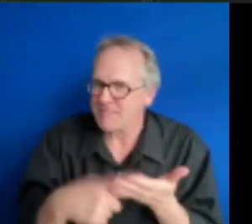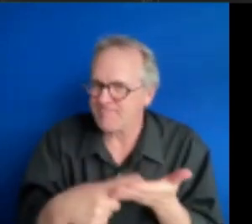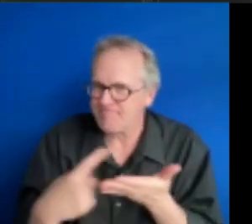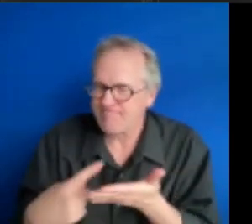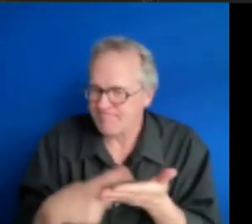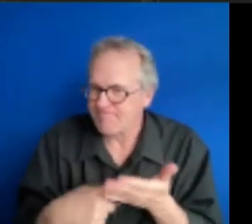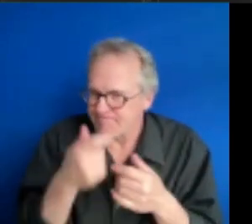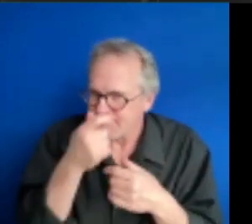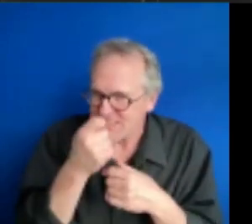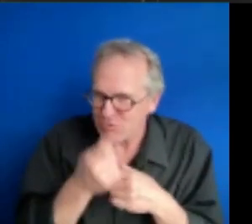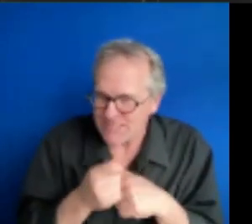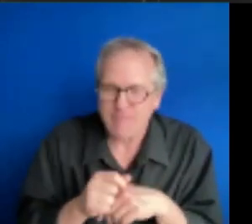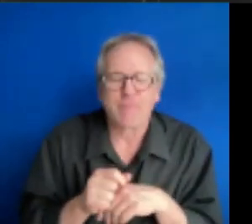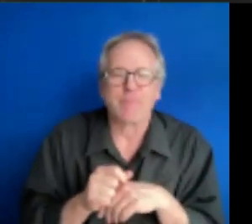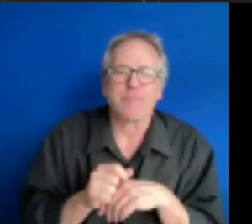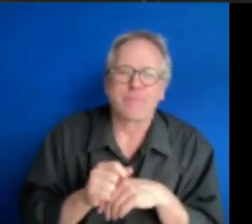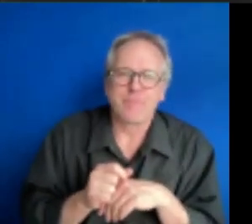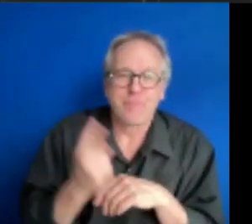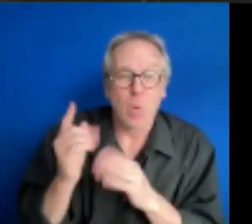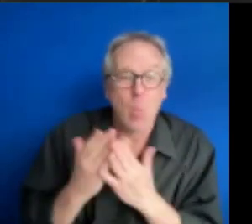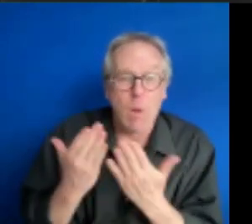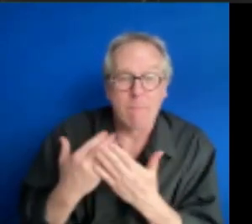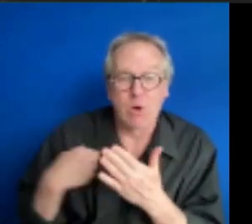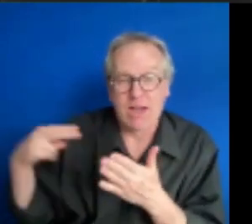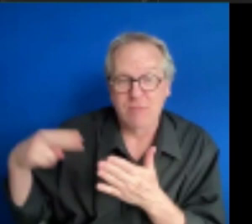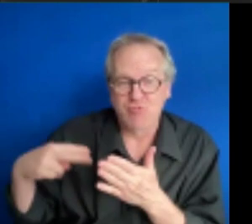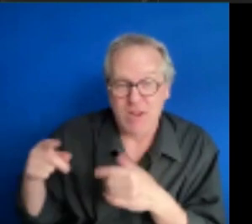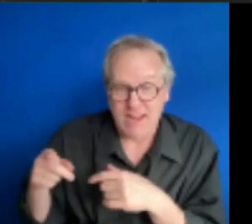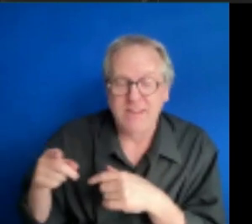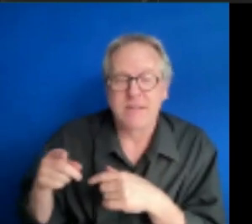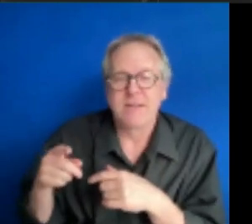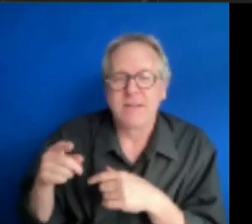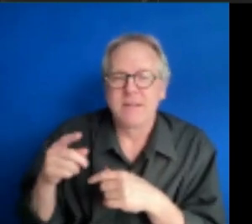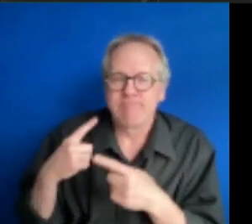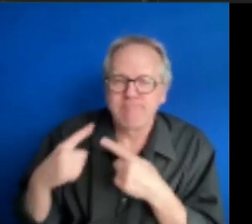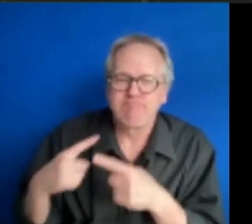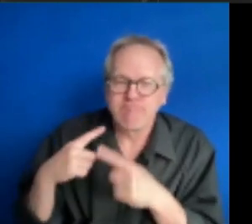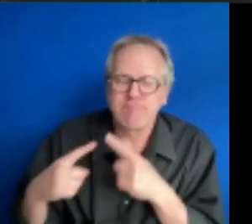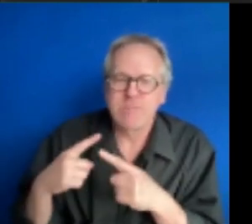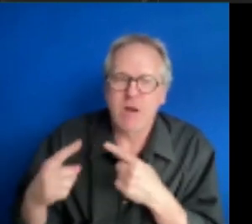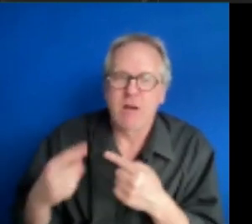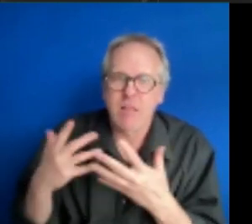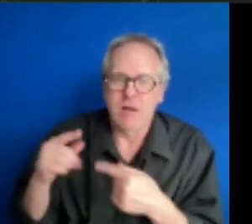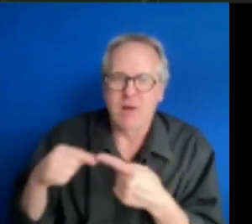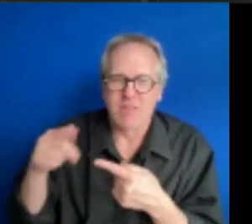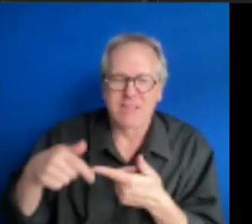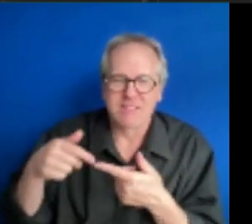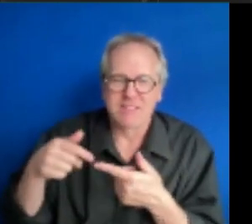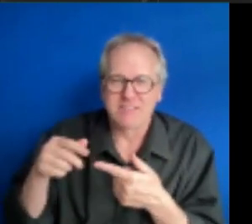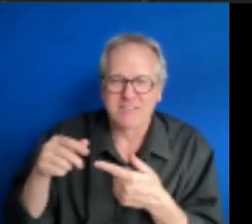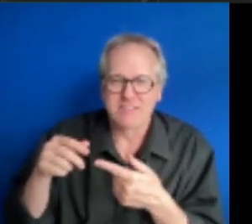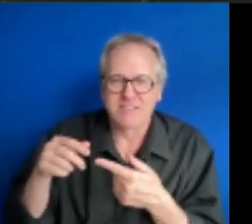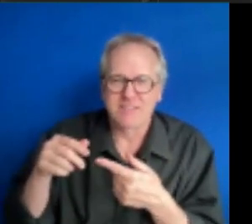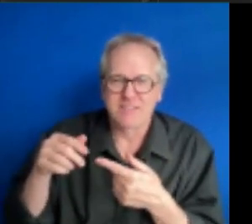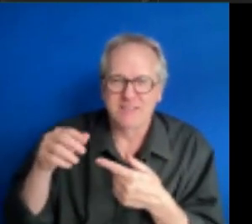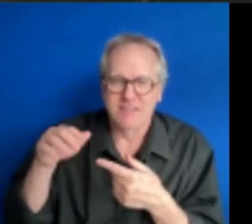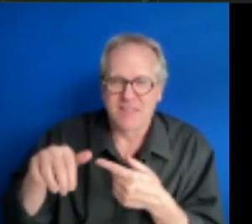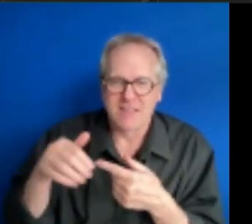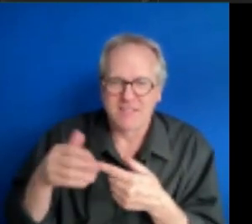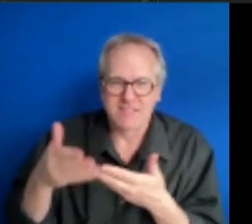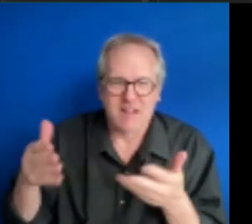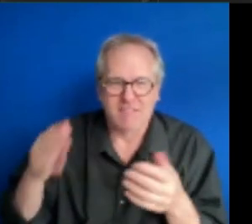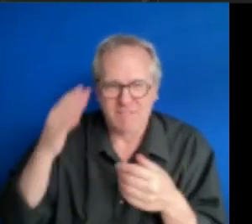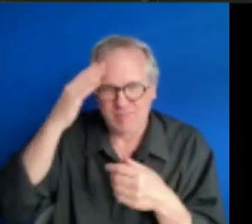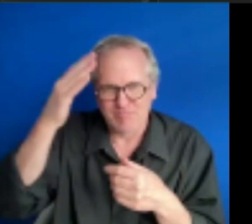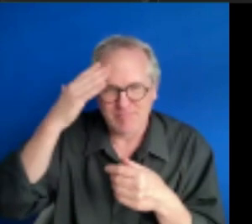discussion. And one of the books I read that really talked a lot about this theological stuff was